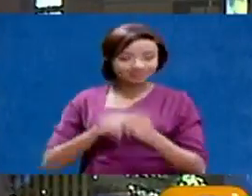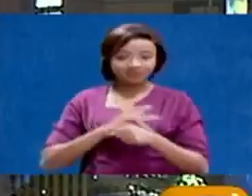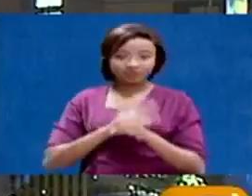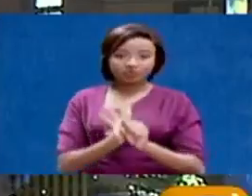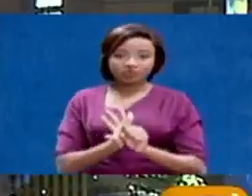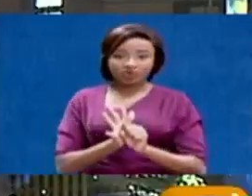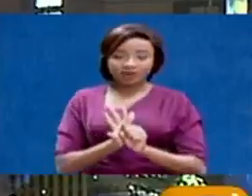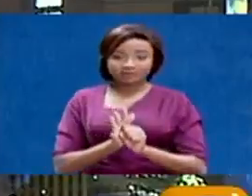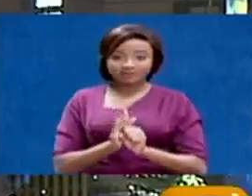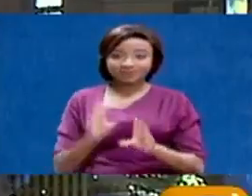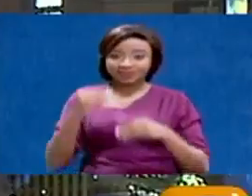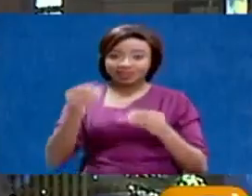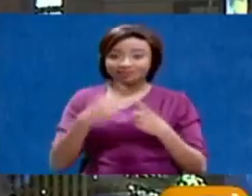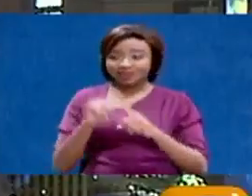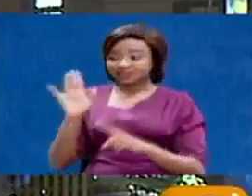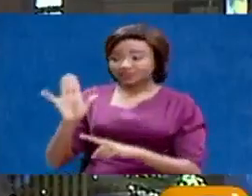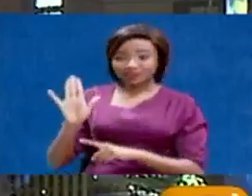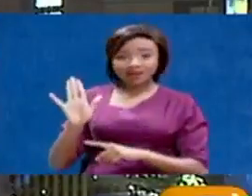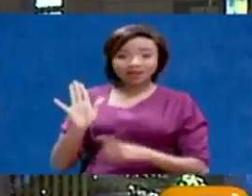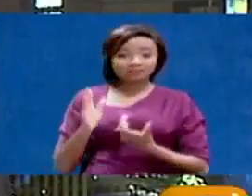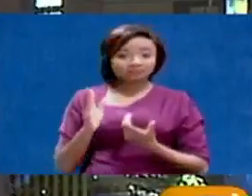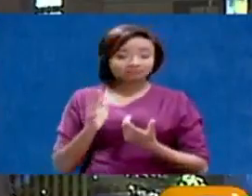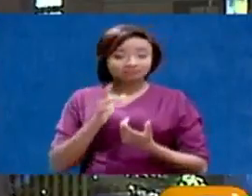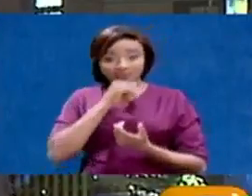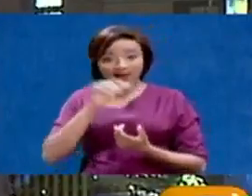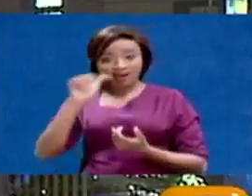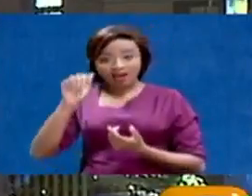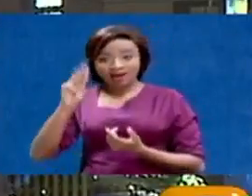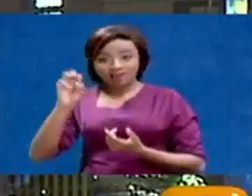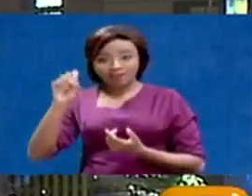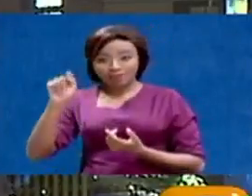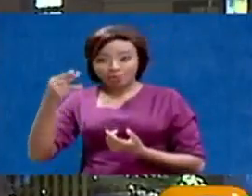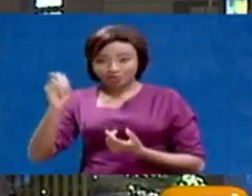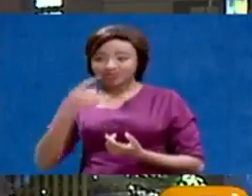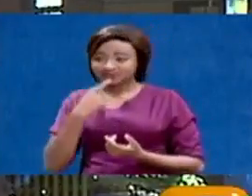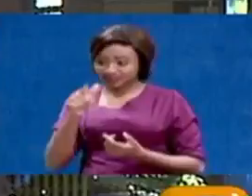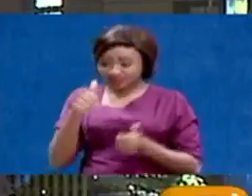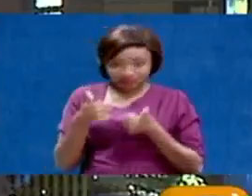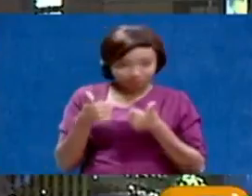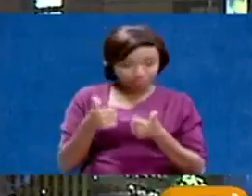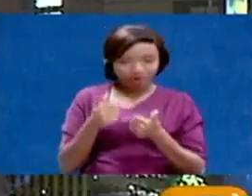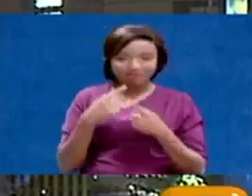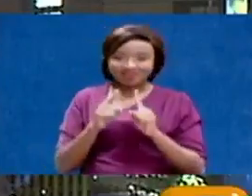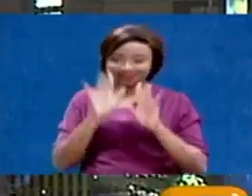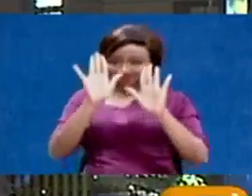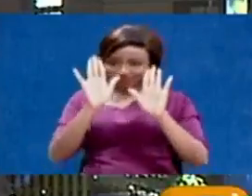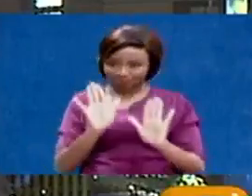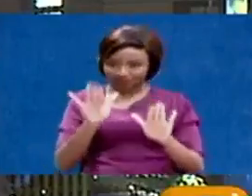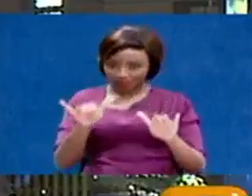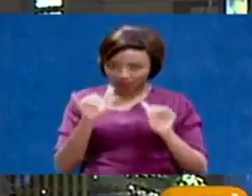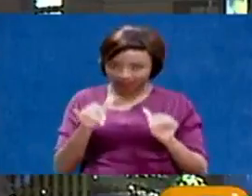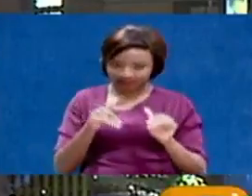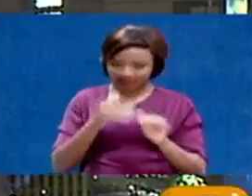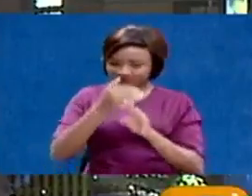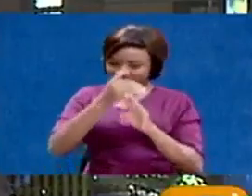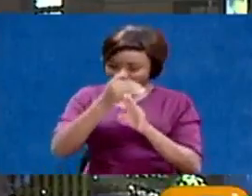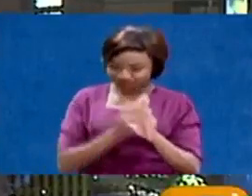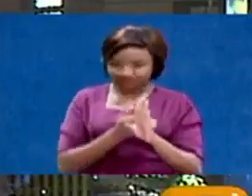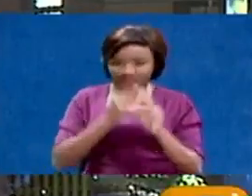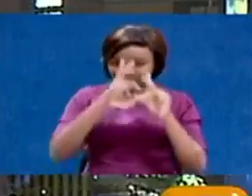health, Dr. Patrick Amoth, termed the findings as encouraging, but says it is important to wait for the peer review before making a final